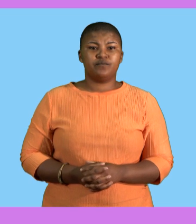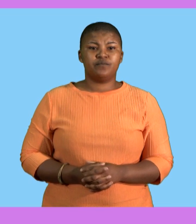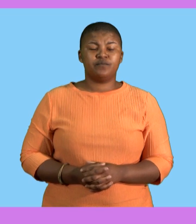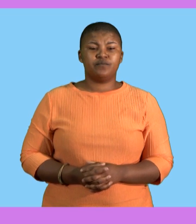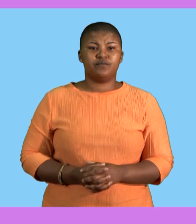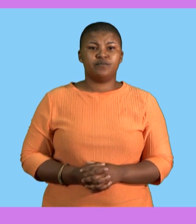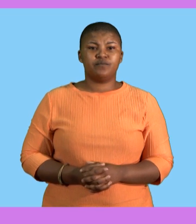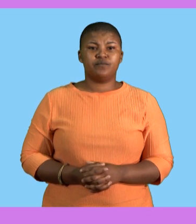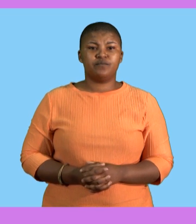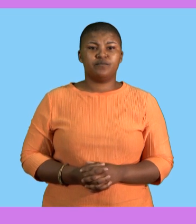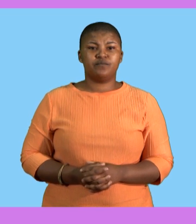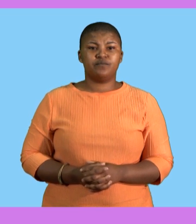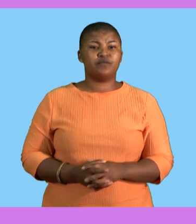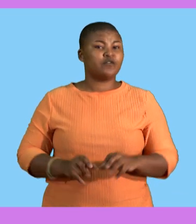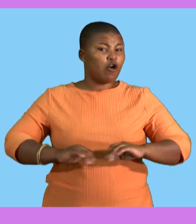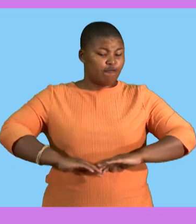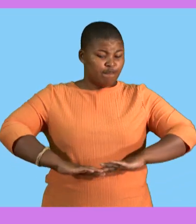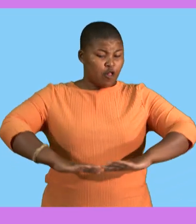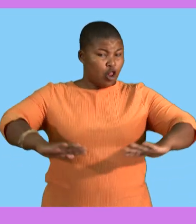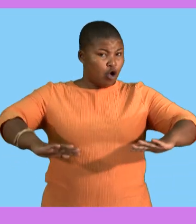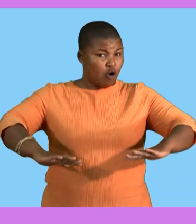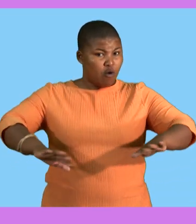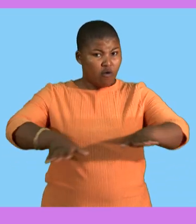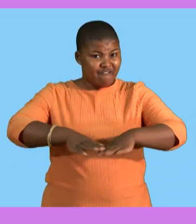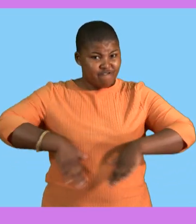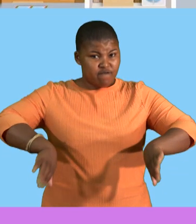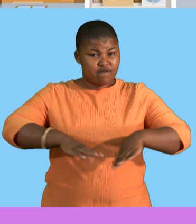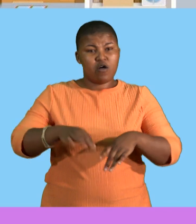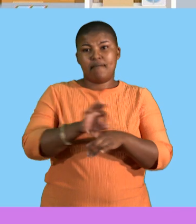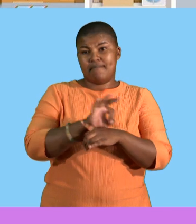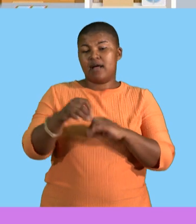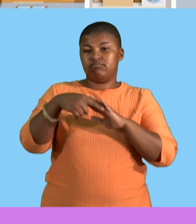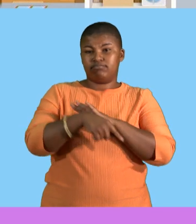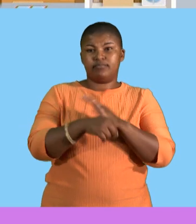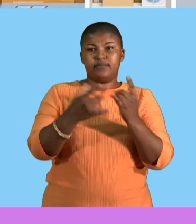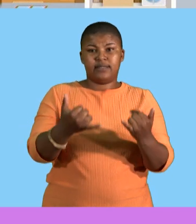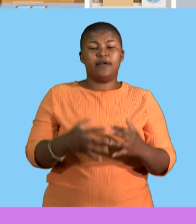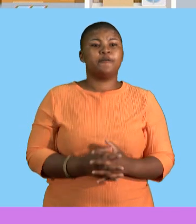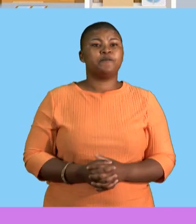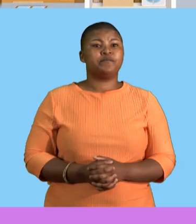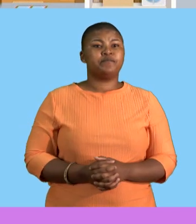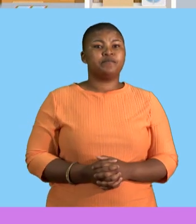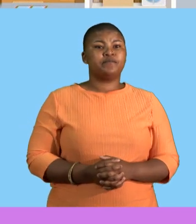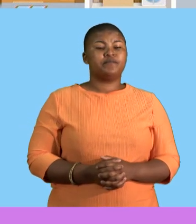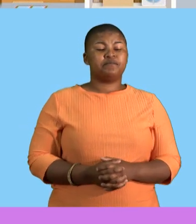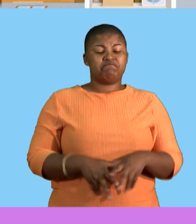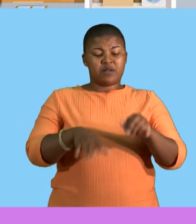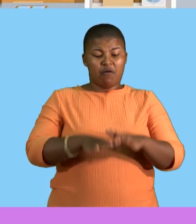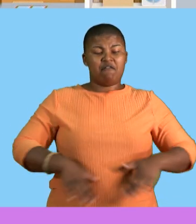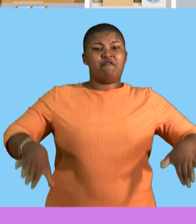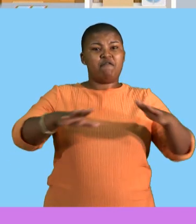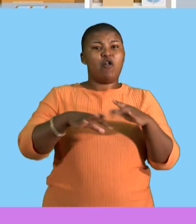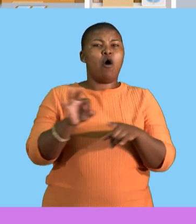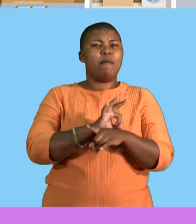Let's look at floor plans in detail. A floor plan is a map of the floor